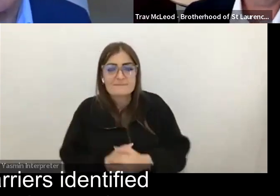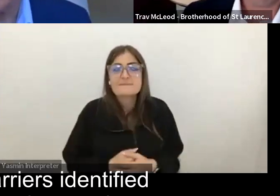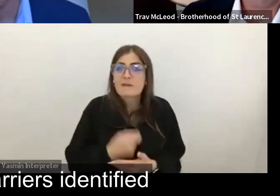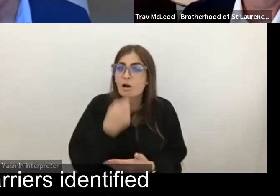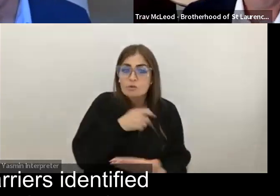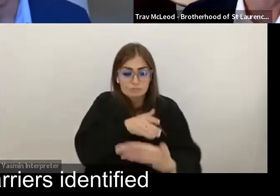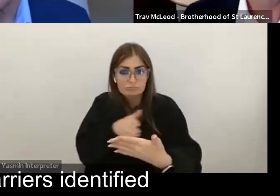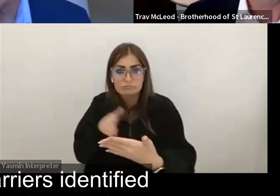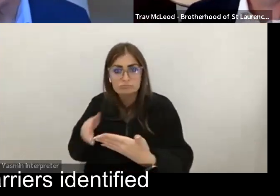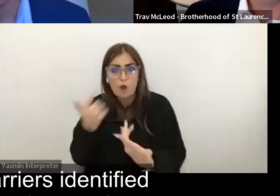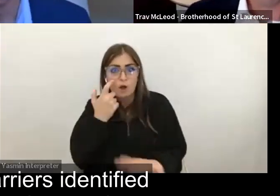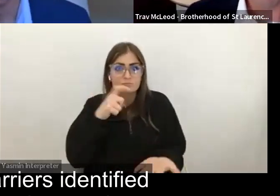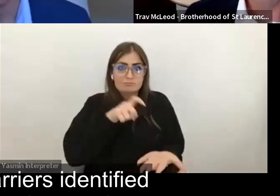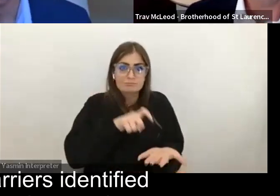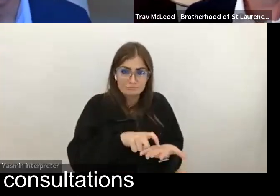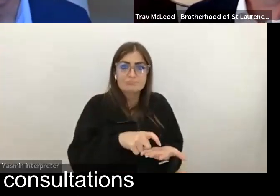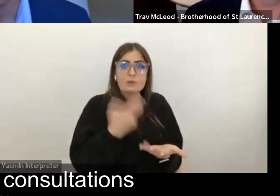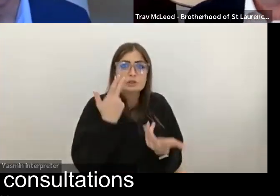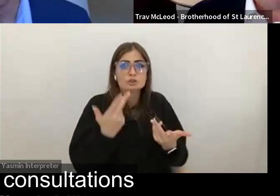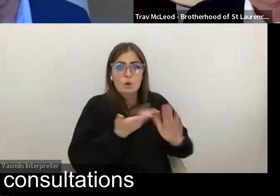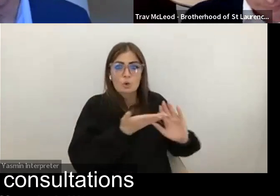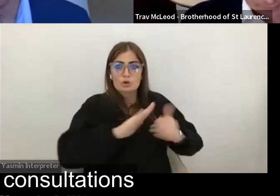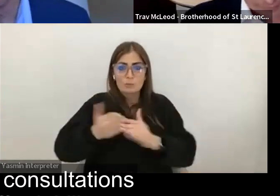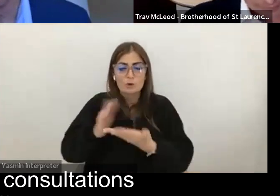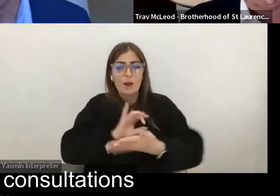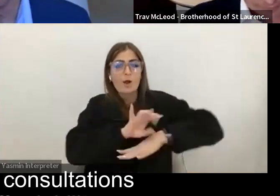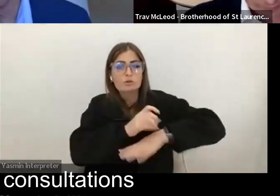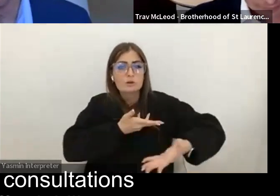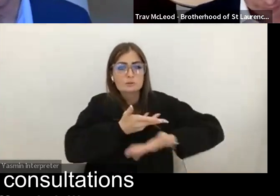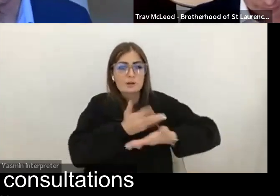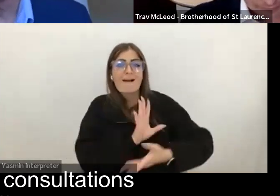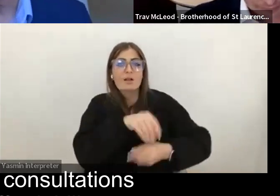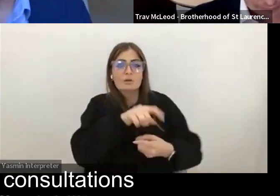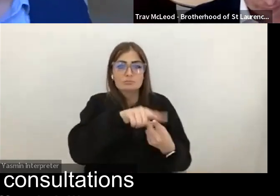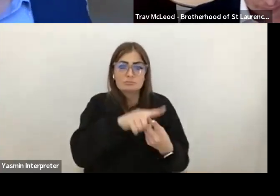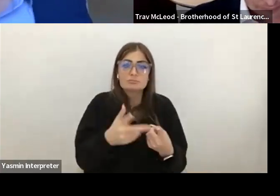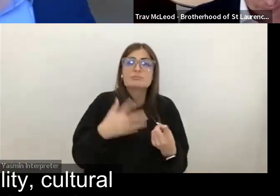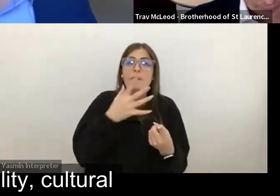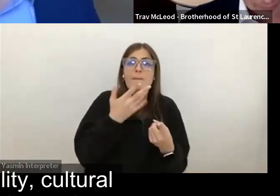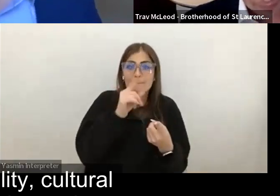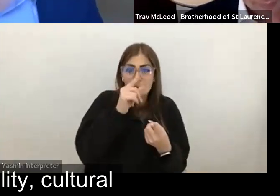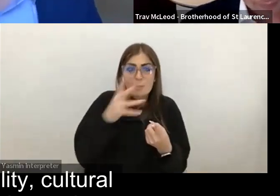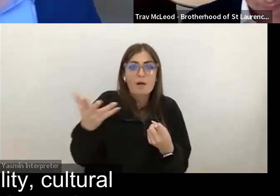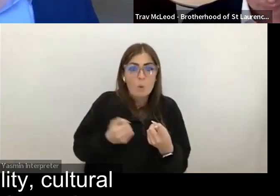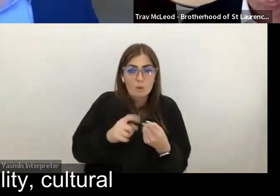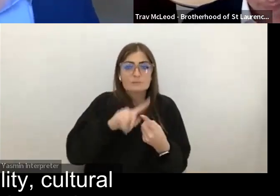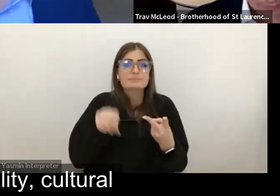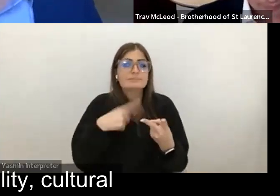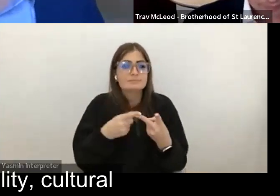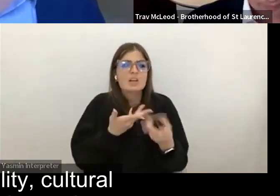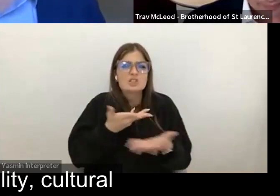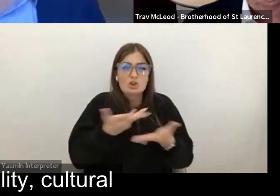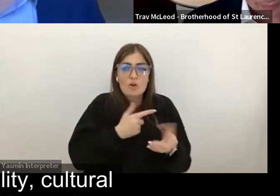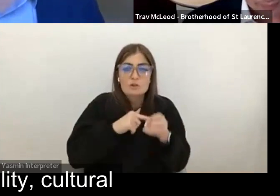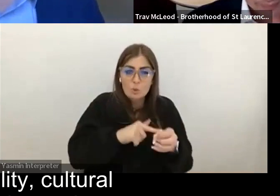barriers identified by those community members in community consultations included affordability, service quality,